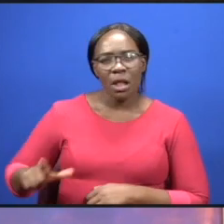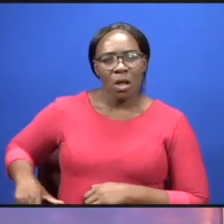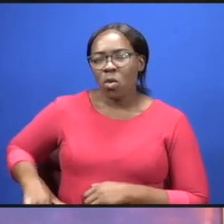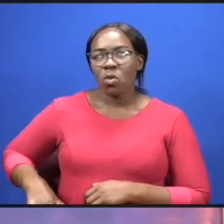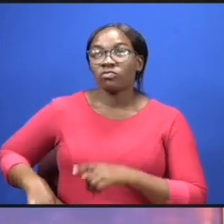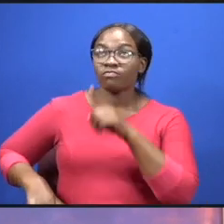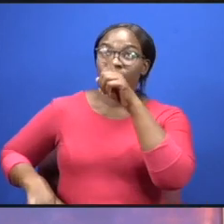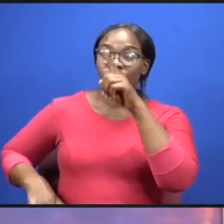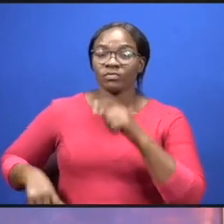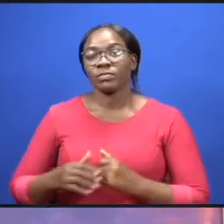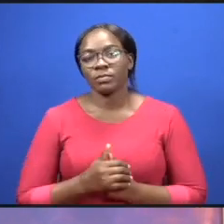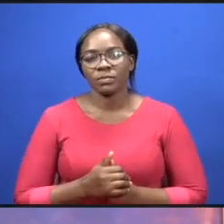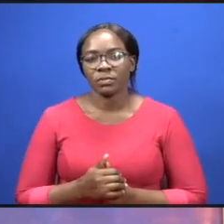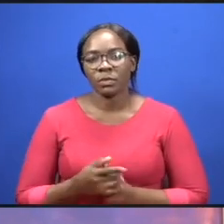armies."